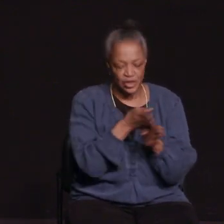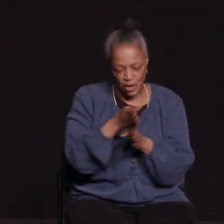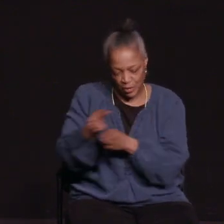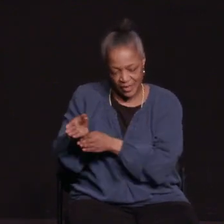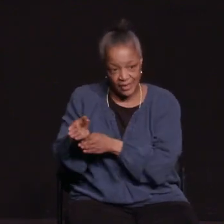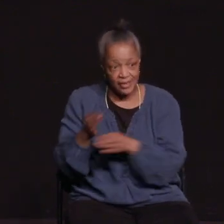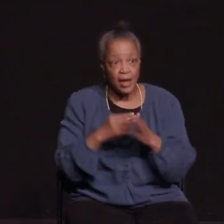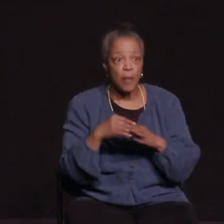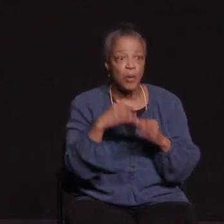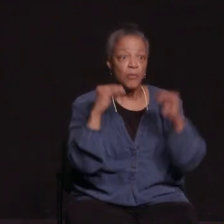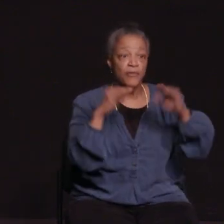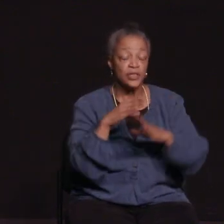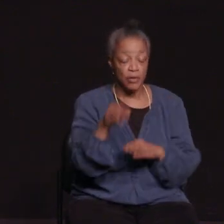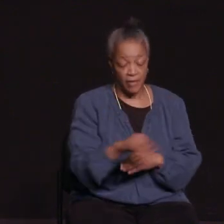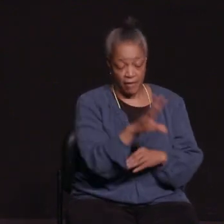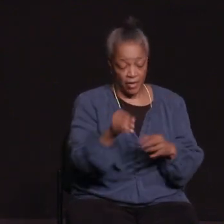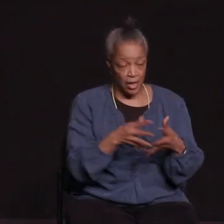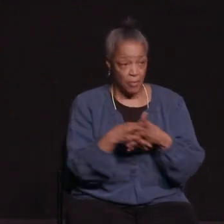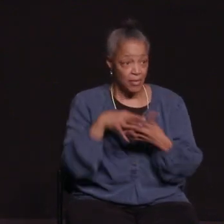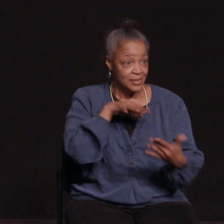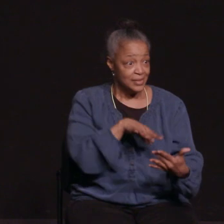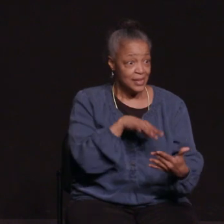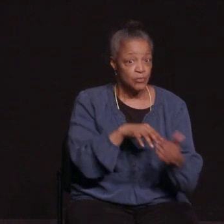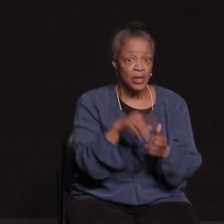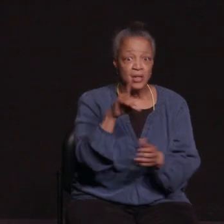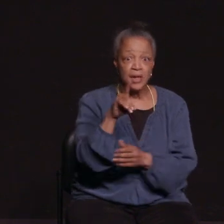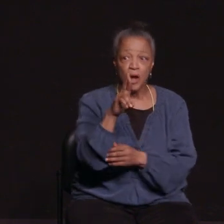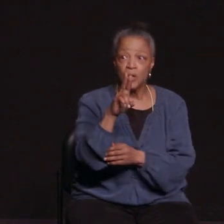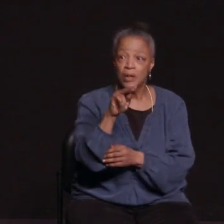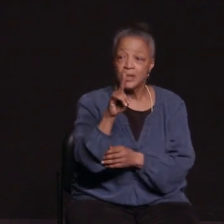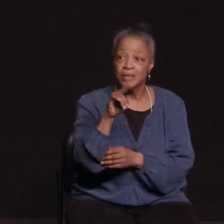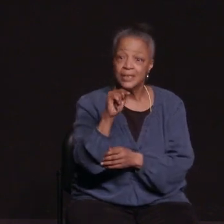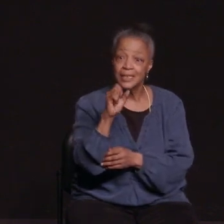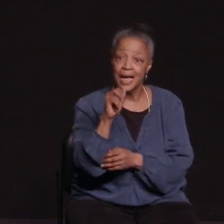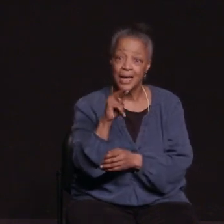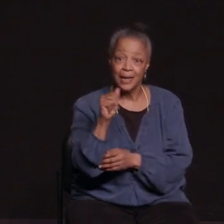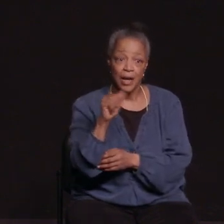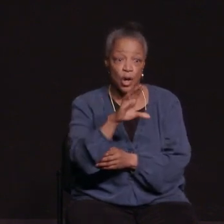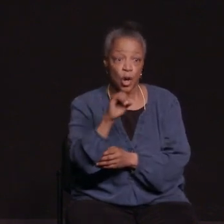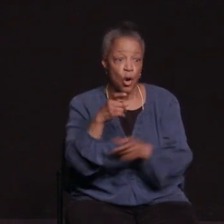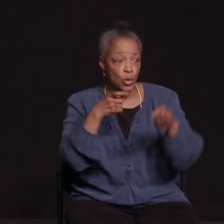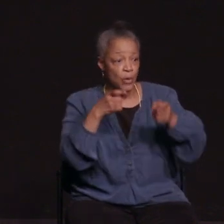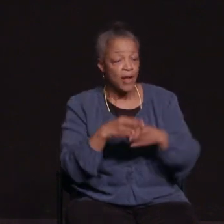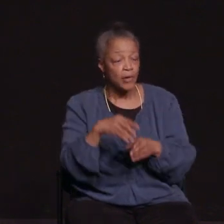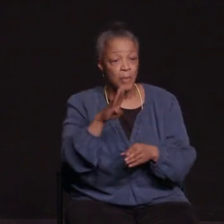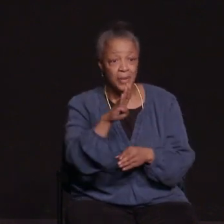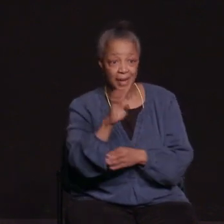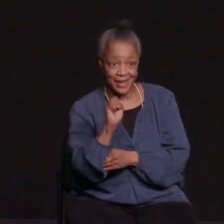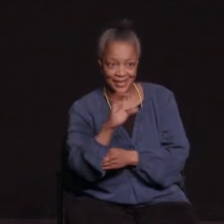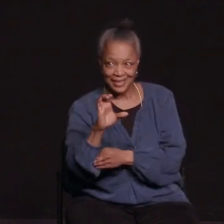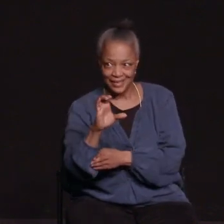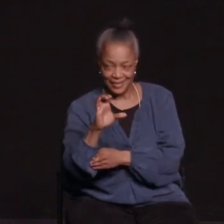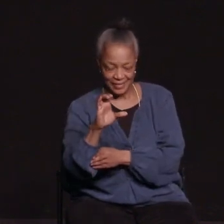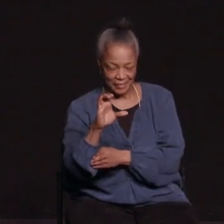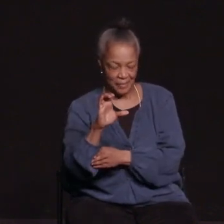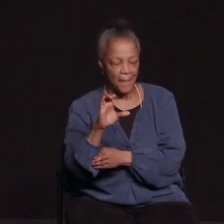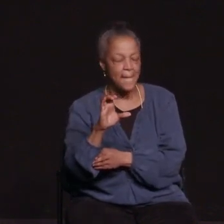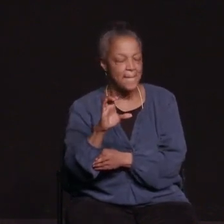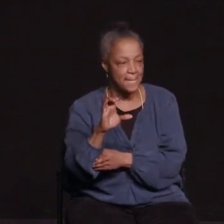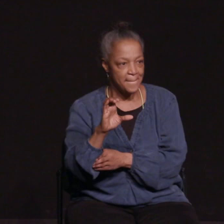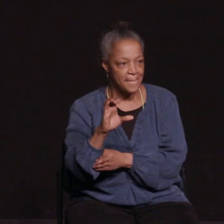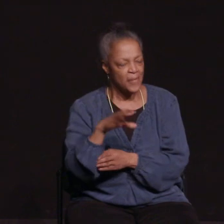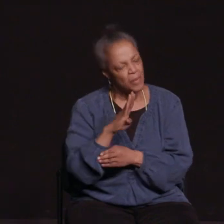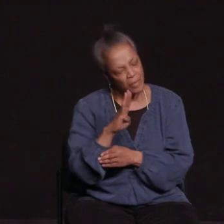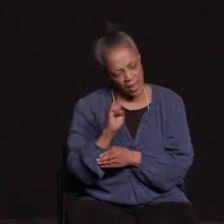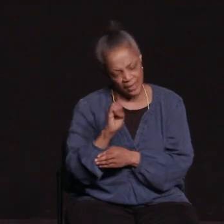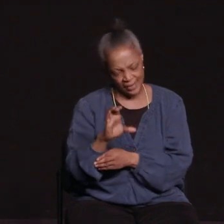professor of African American Studies, and along with Dr. Tiana S. Pichel, co-director of the Black Studies Collaboratory. The